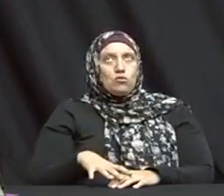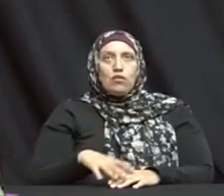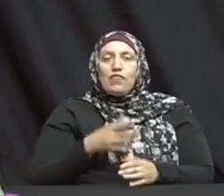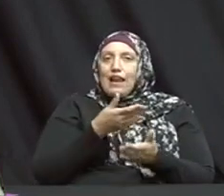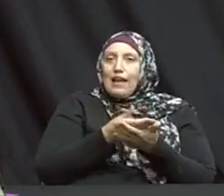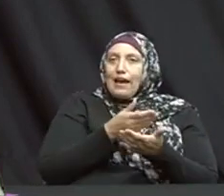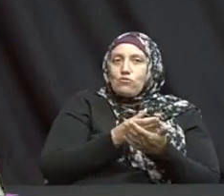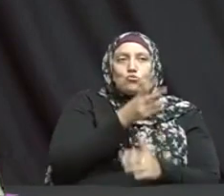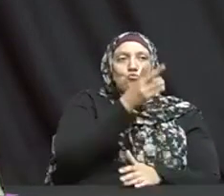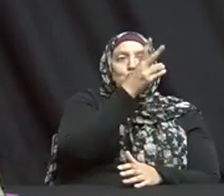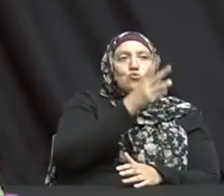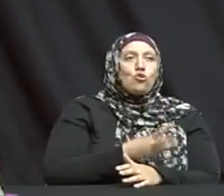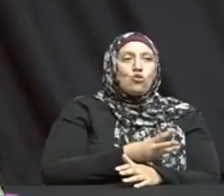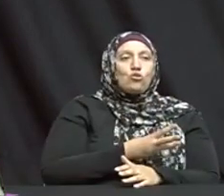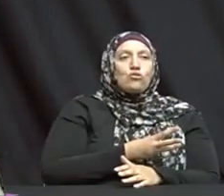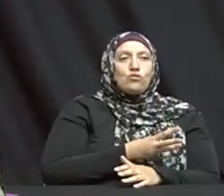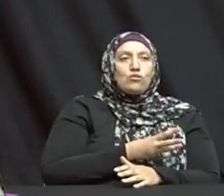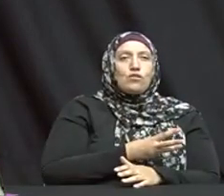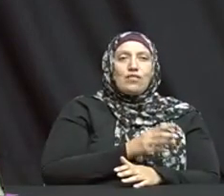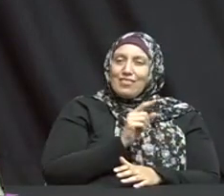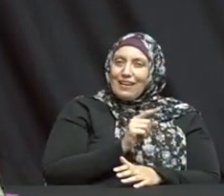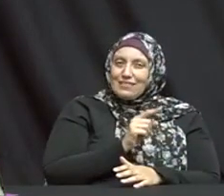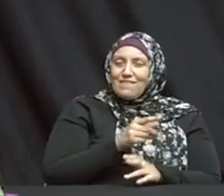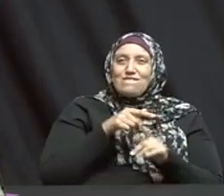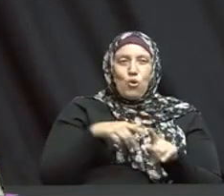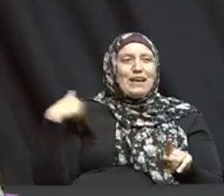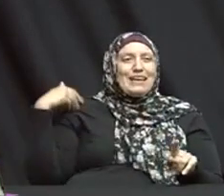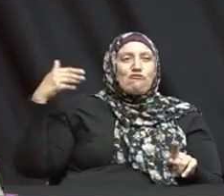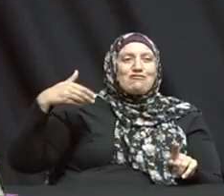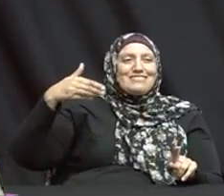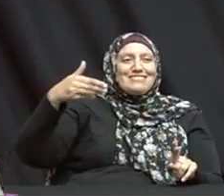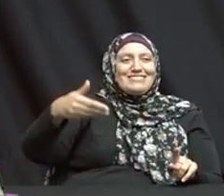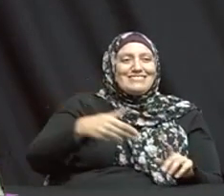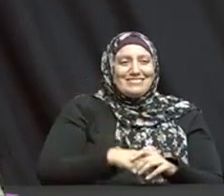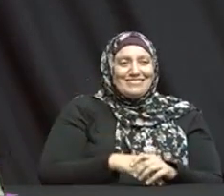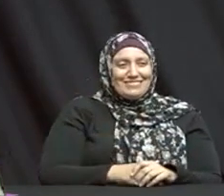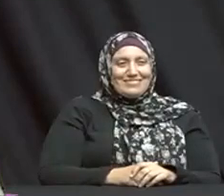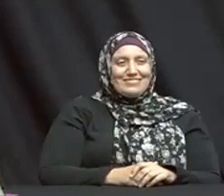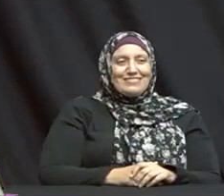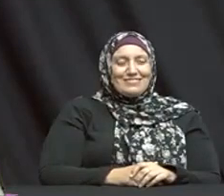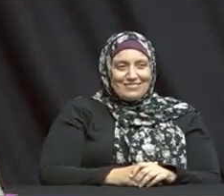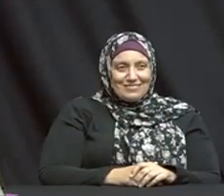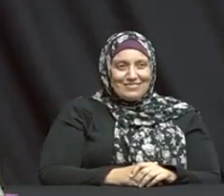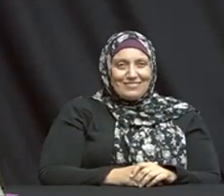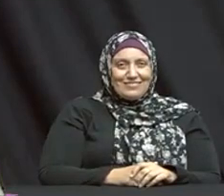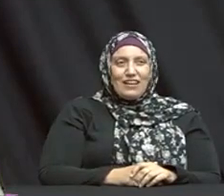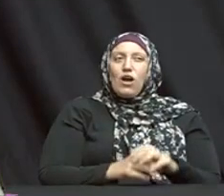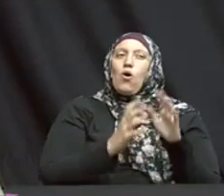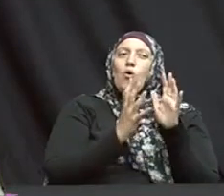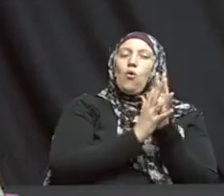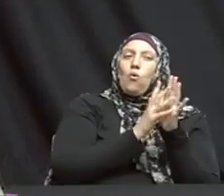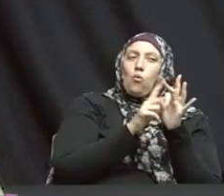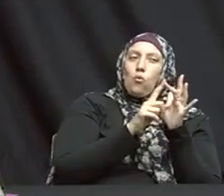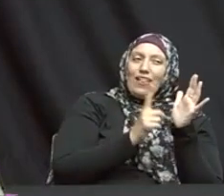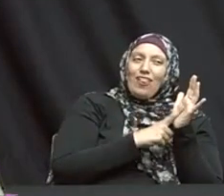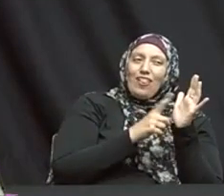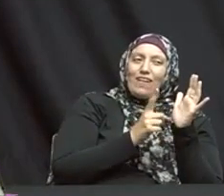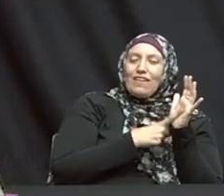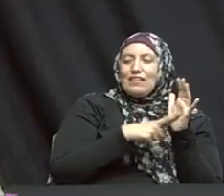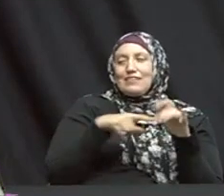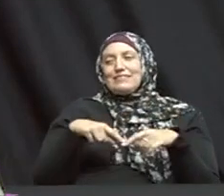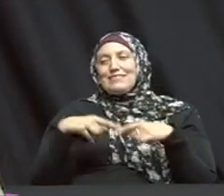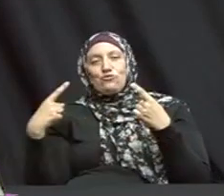decided on the law of inheritance. That is why we say that will is different from inheritance. Will be executed over one-third